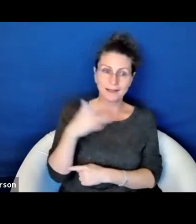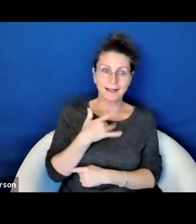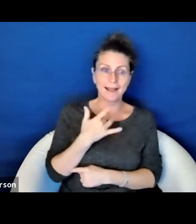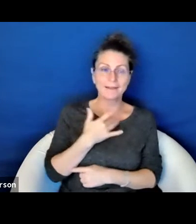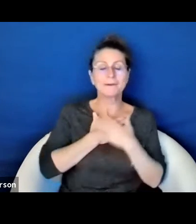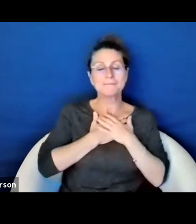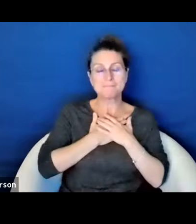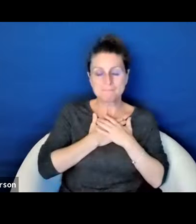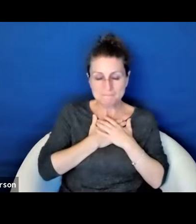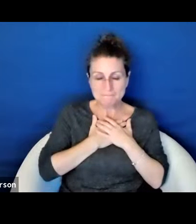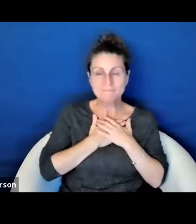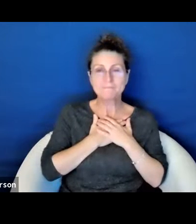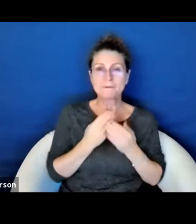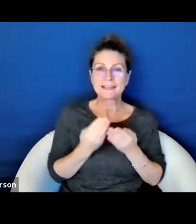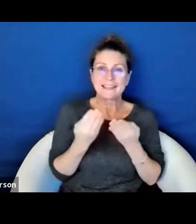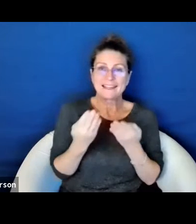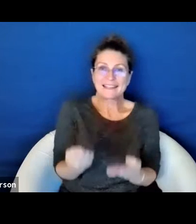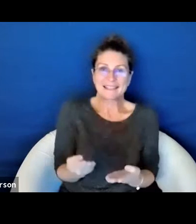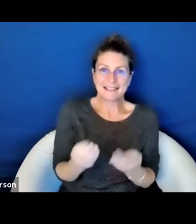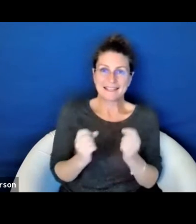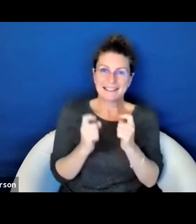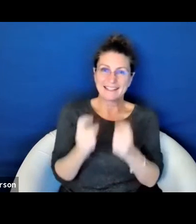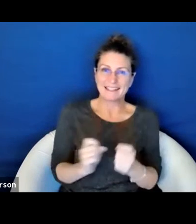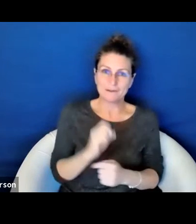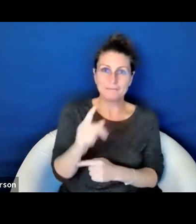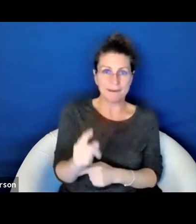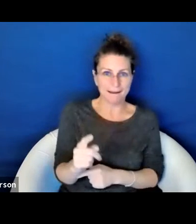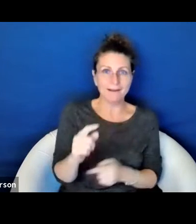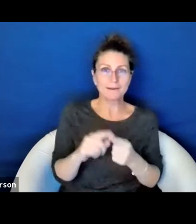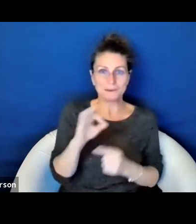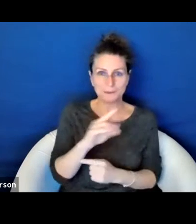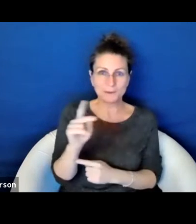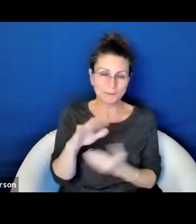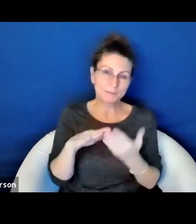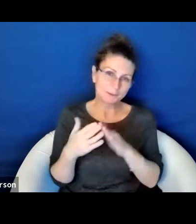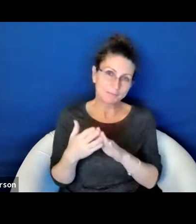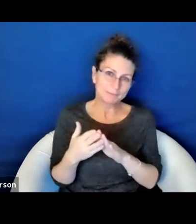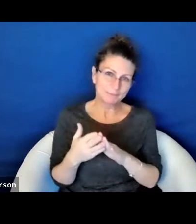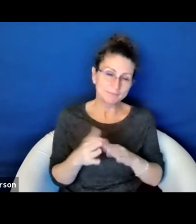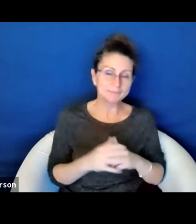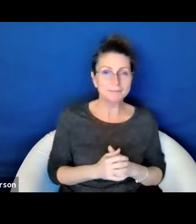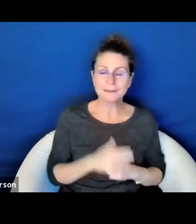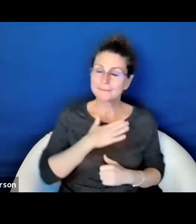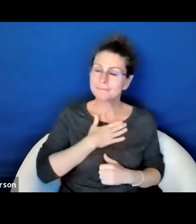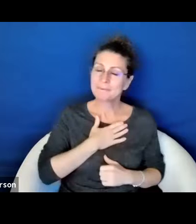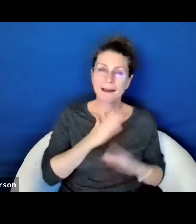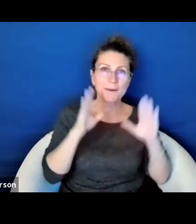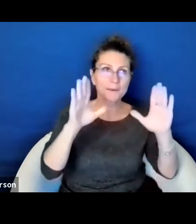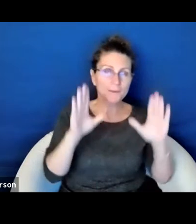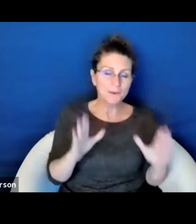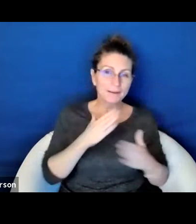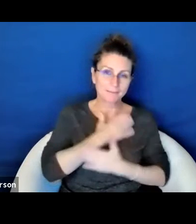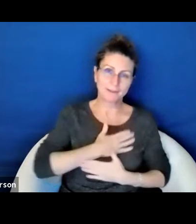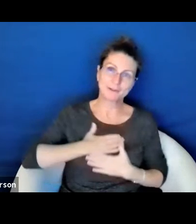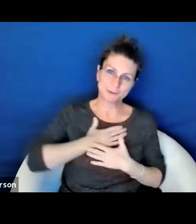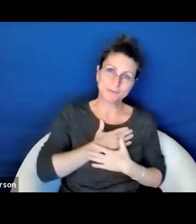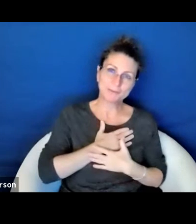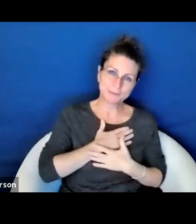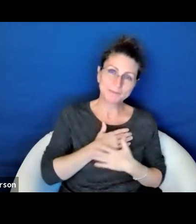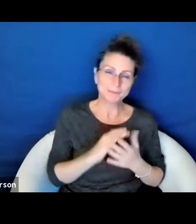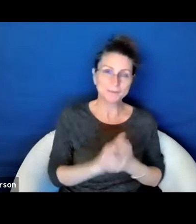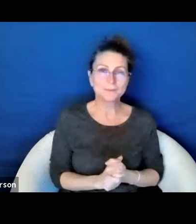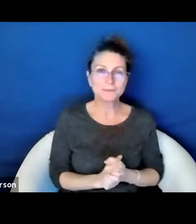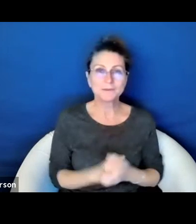back or hopefully giving back to the York community. This is my great pleasure. Let me share my